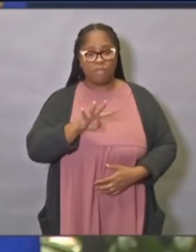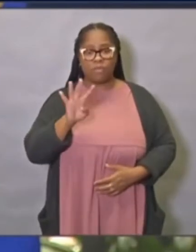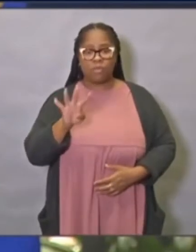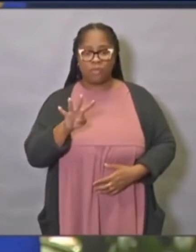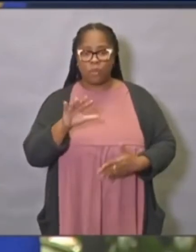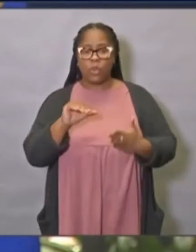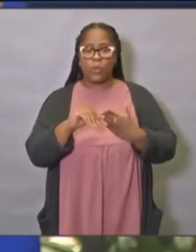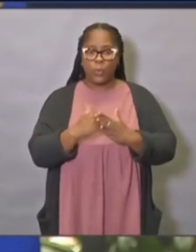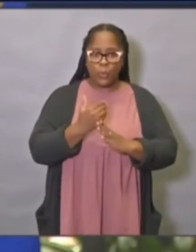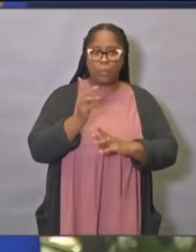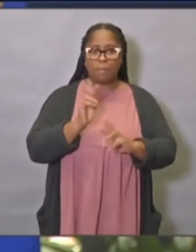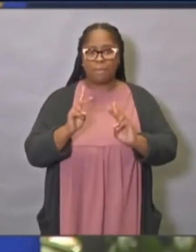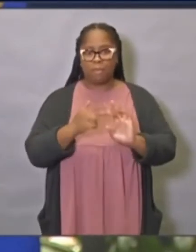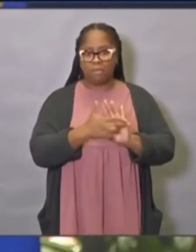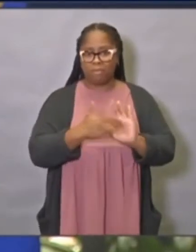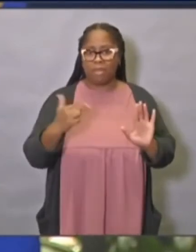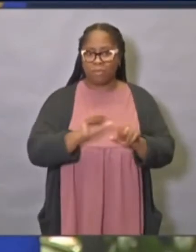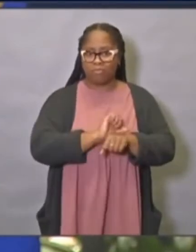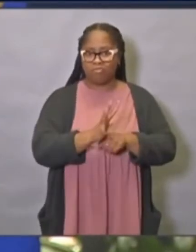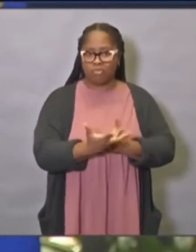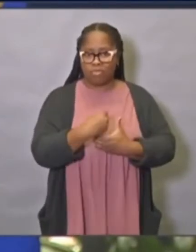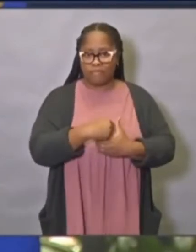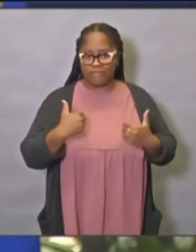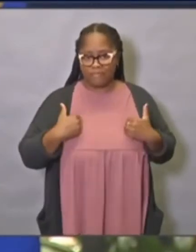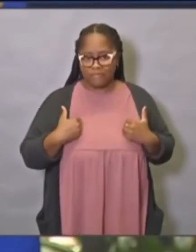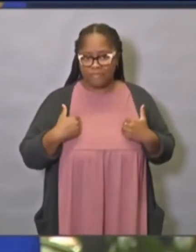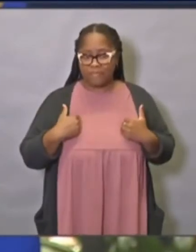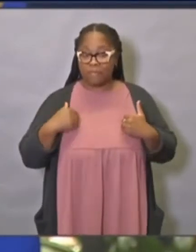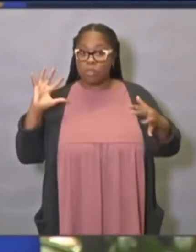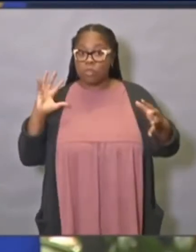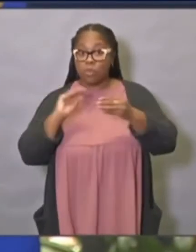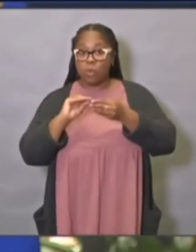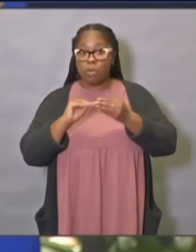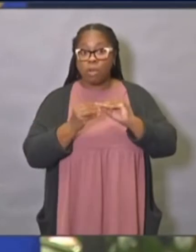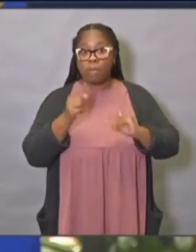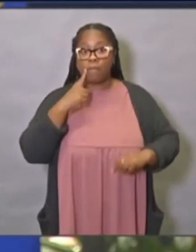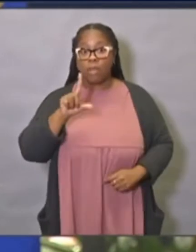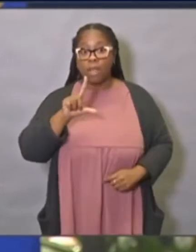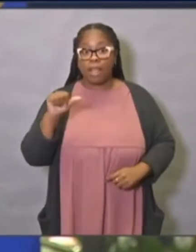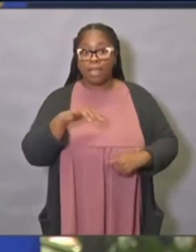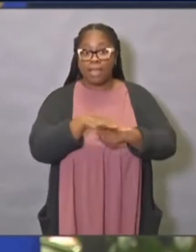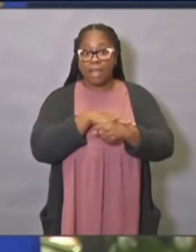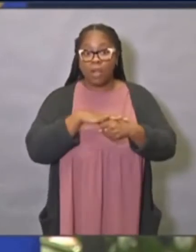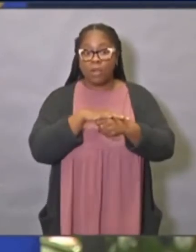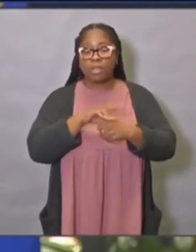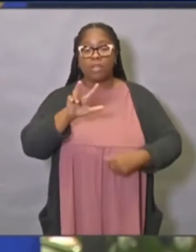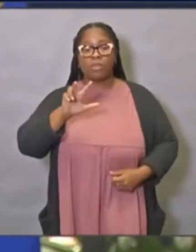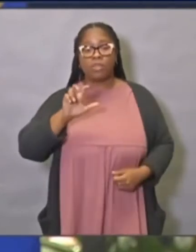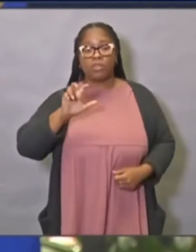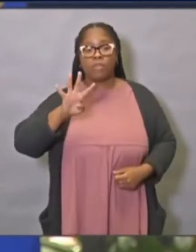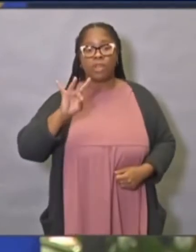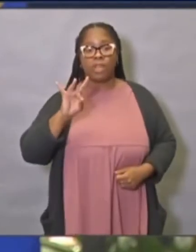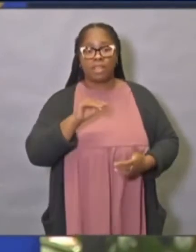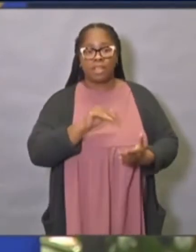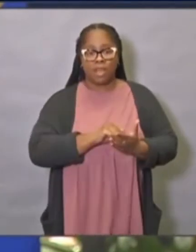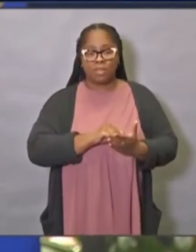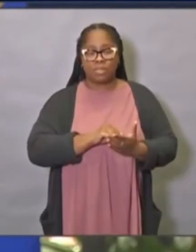3,944 new cases, and this brings the total number of cases in LA County to